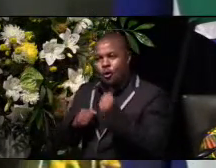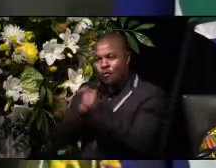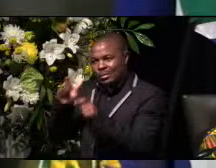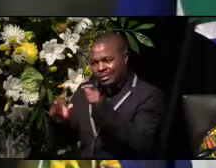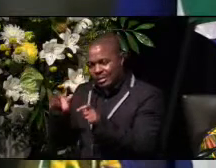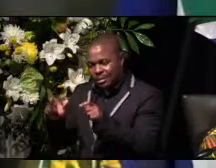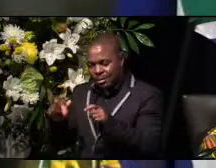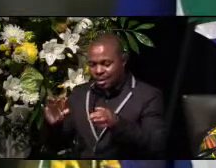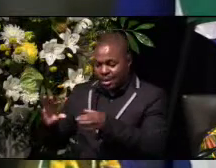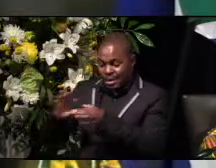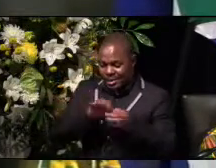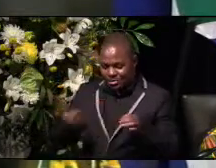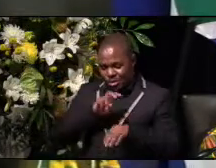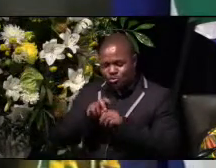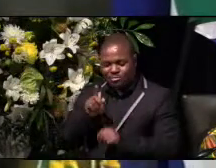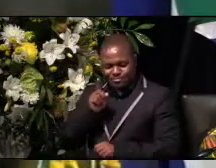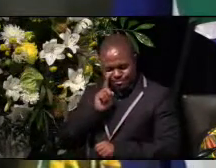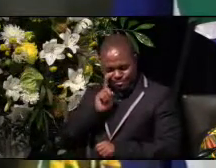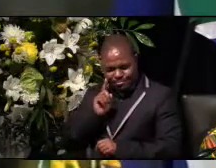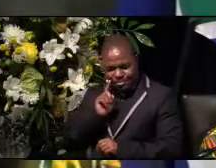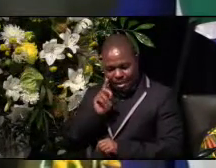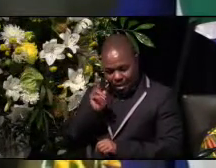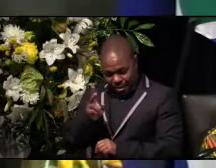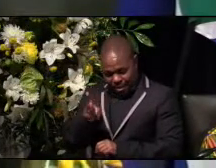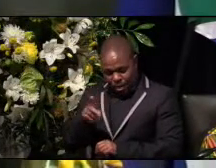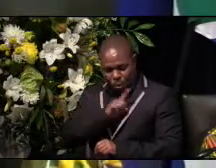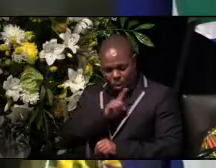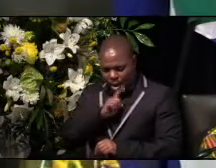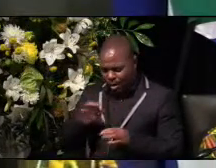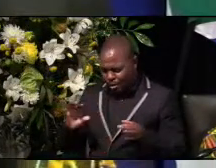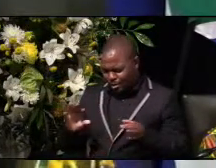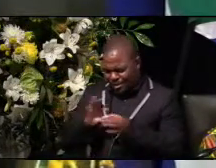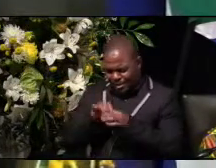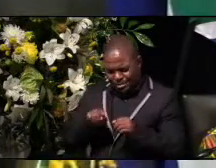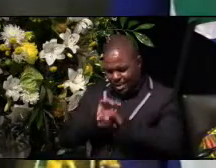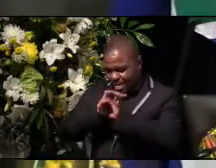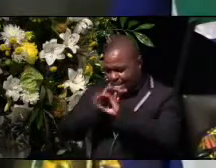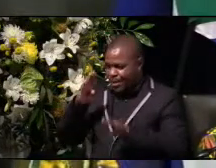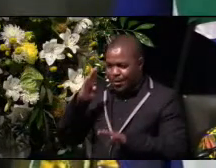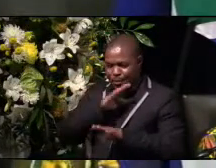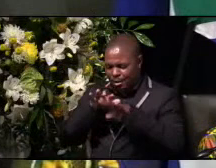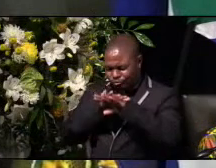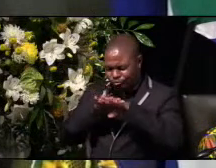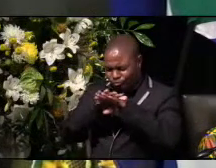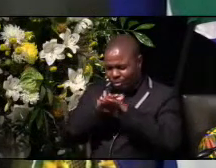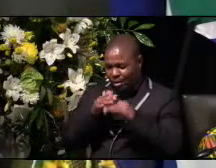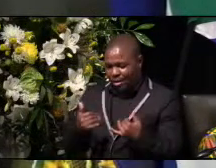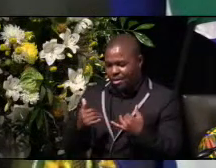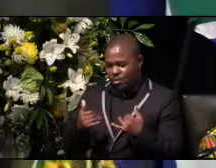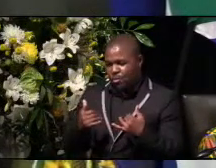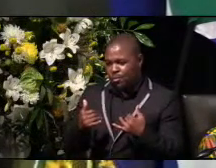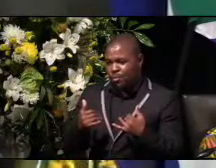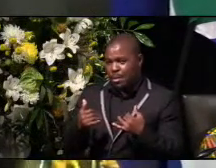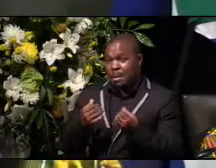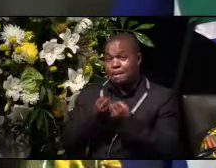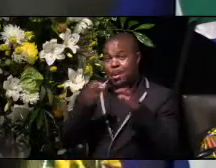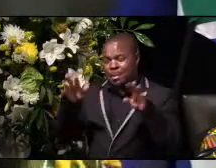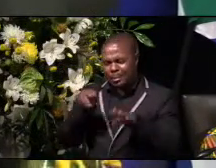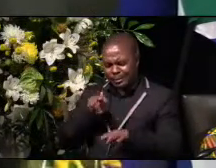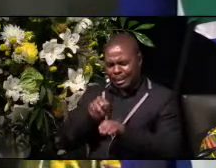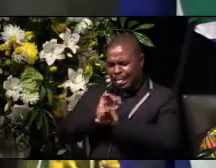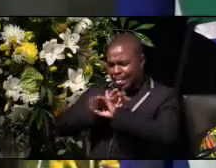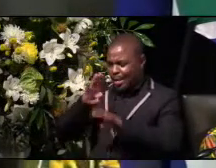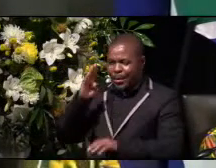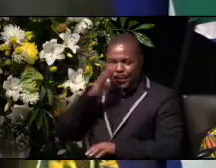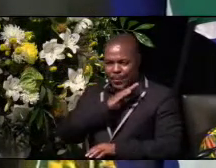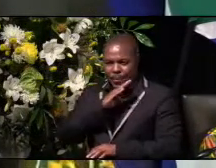Revisited it has become blood that relationship is not at this stage clear for most people in